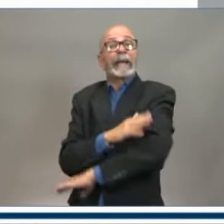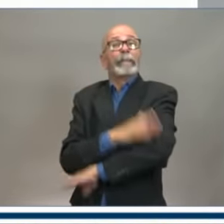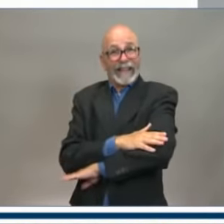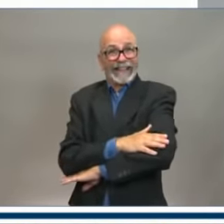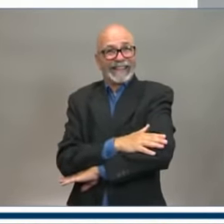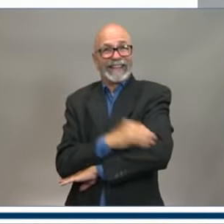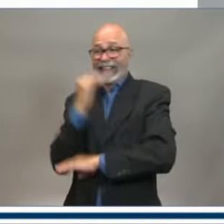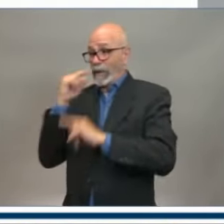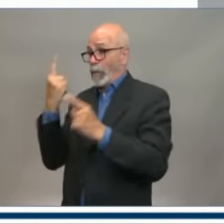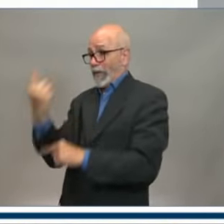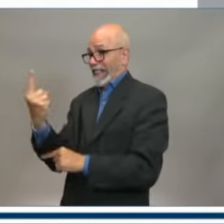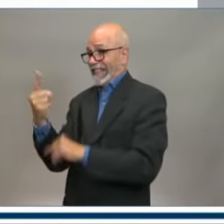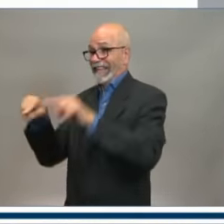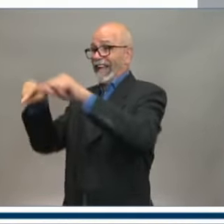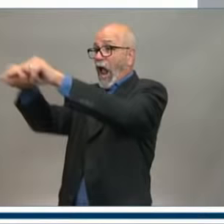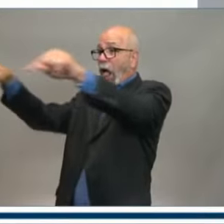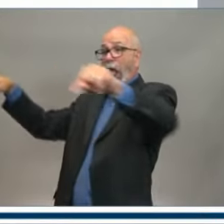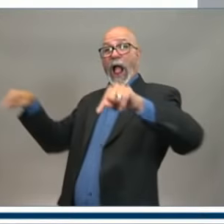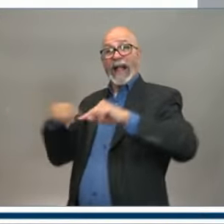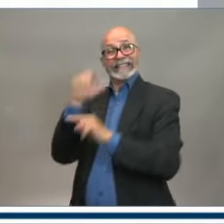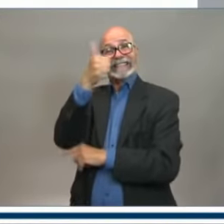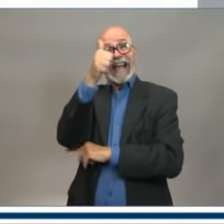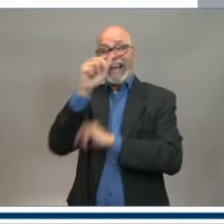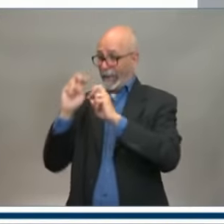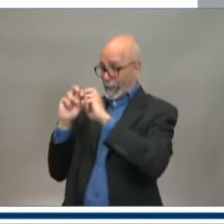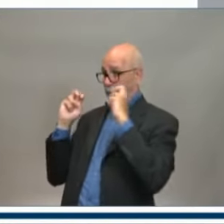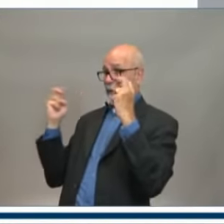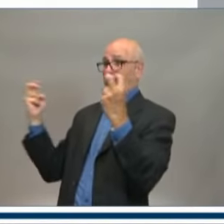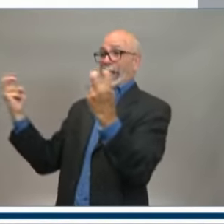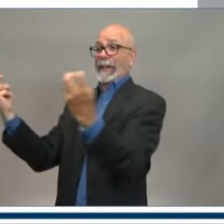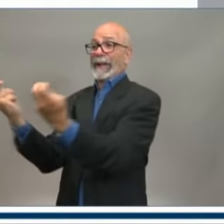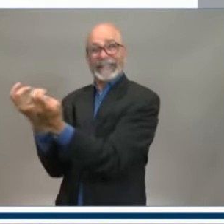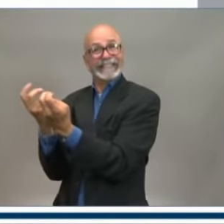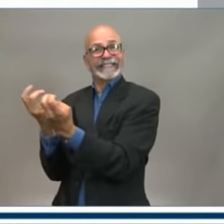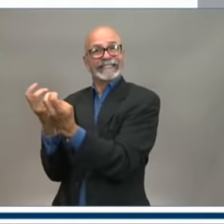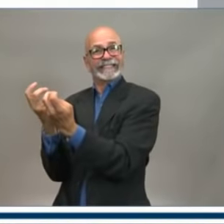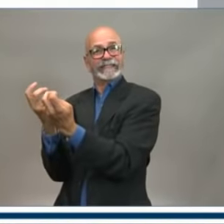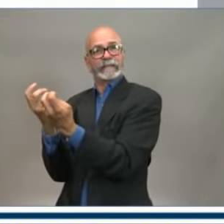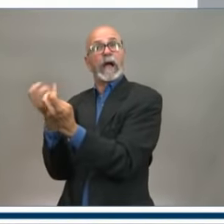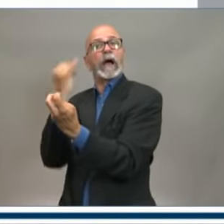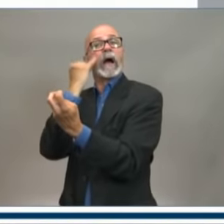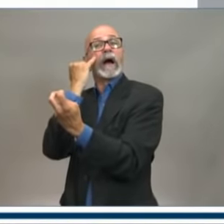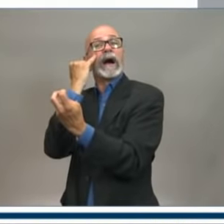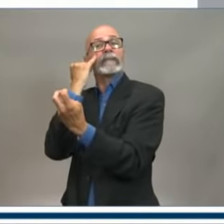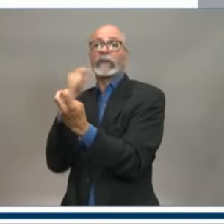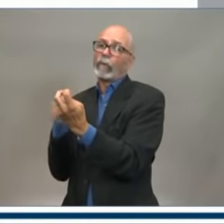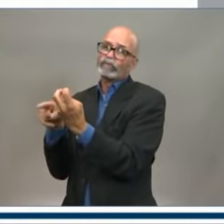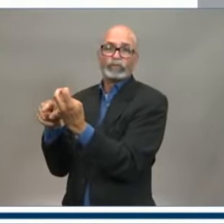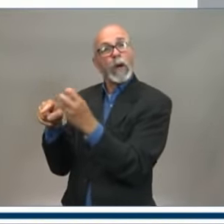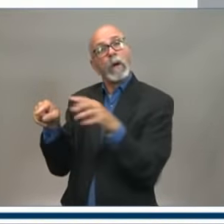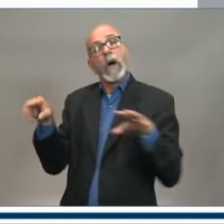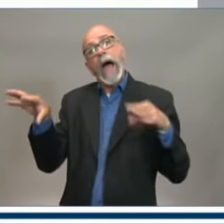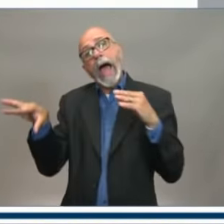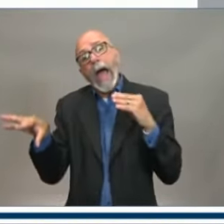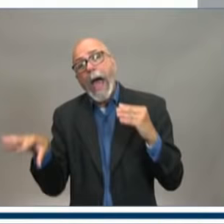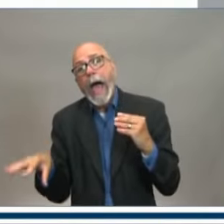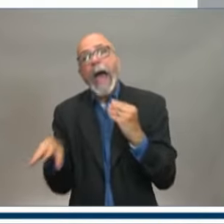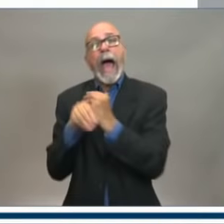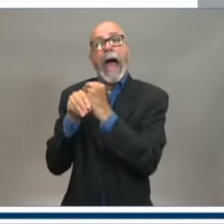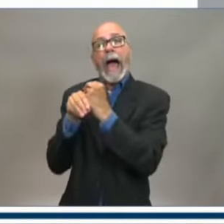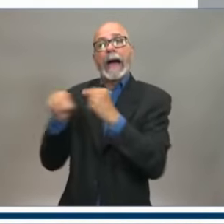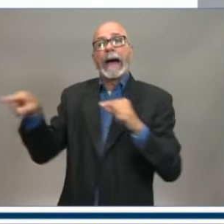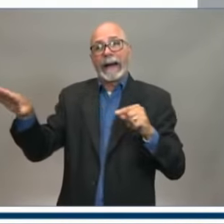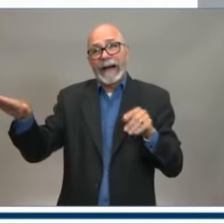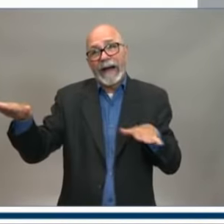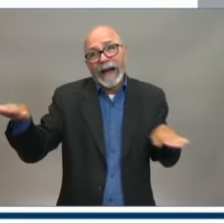10, and then unless they can be separated by 6 feet or while they're at that single table,